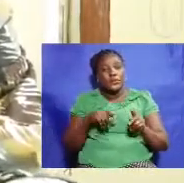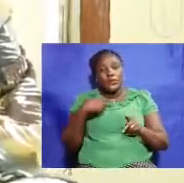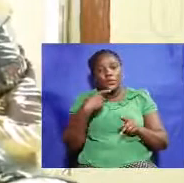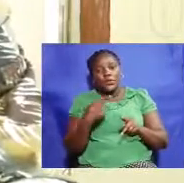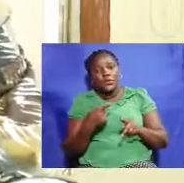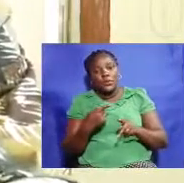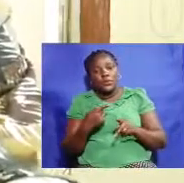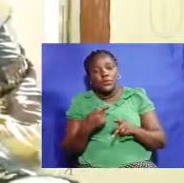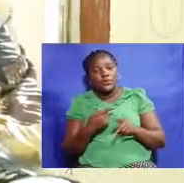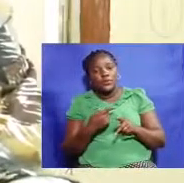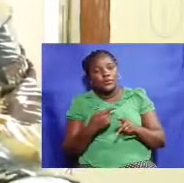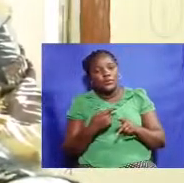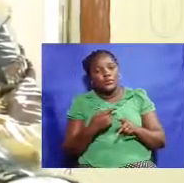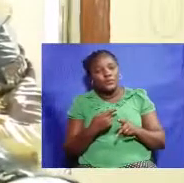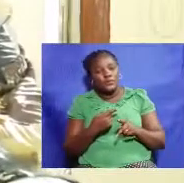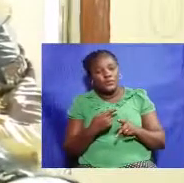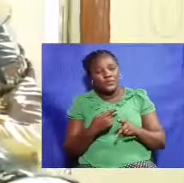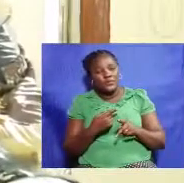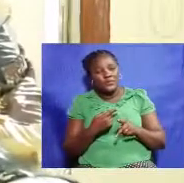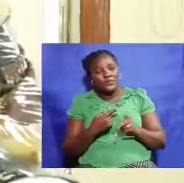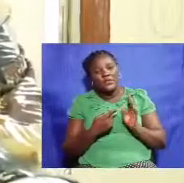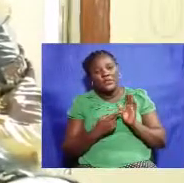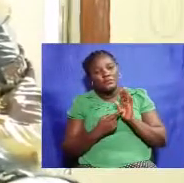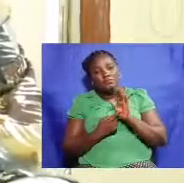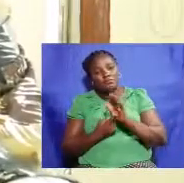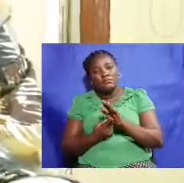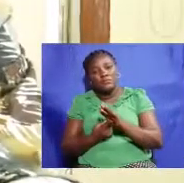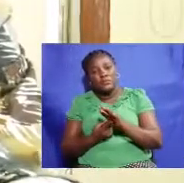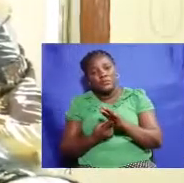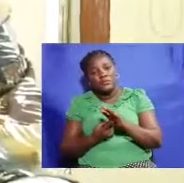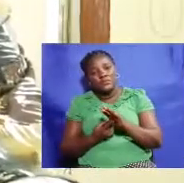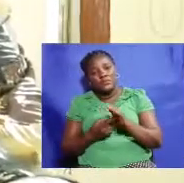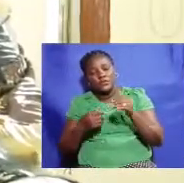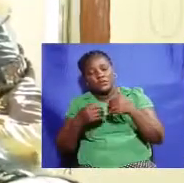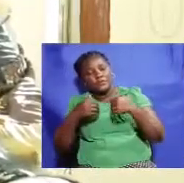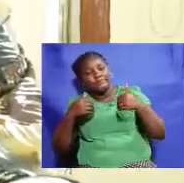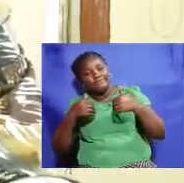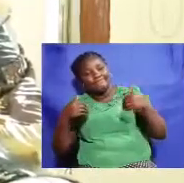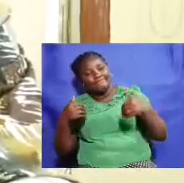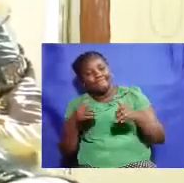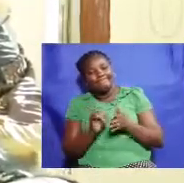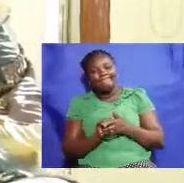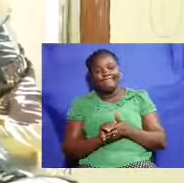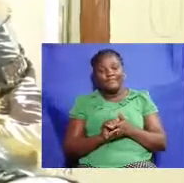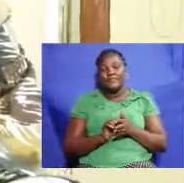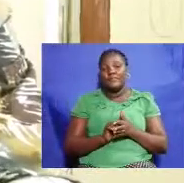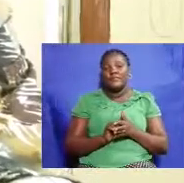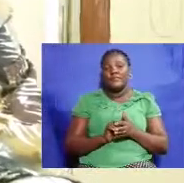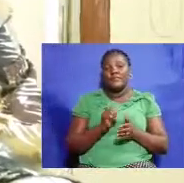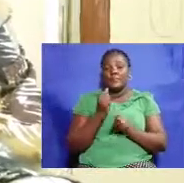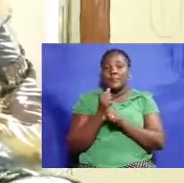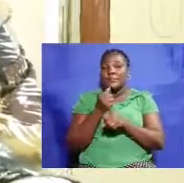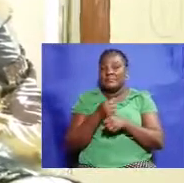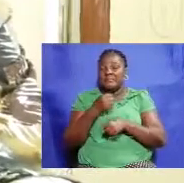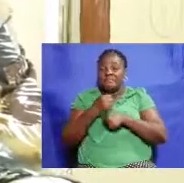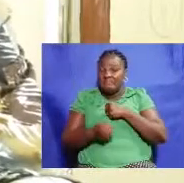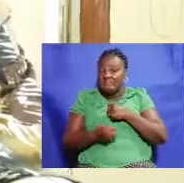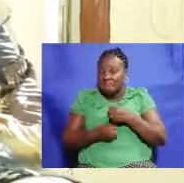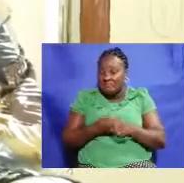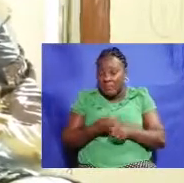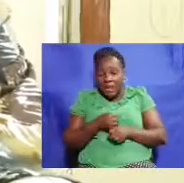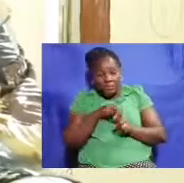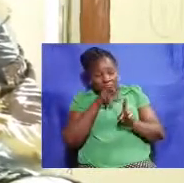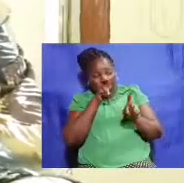the community, exposing the gaps that are available that makes them suffer